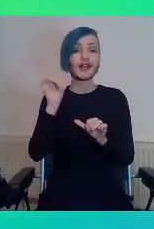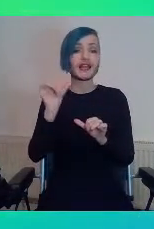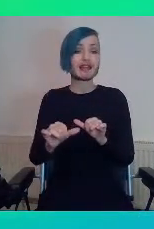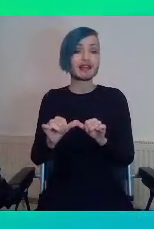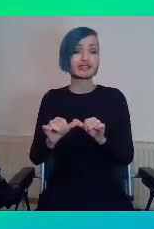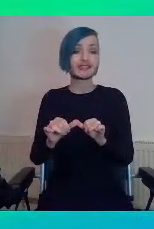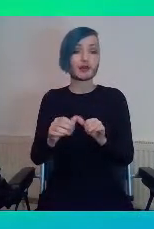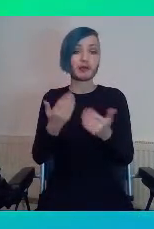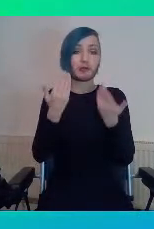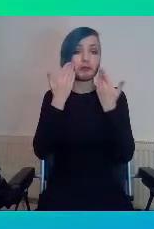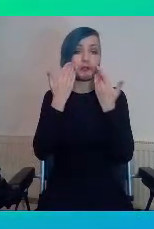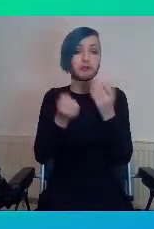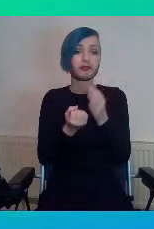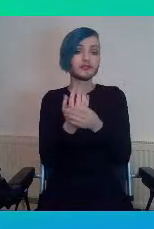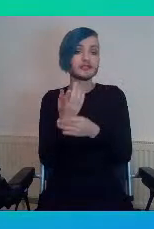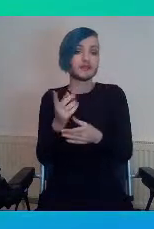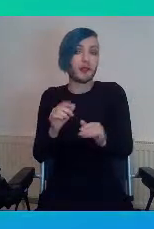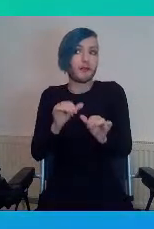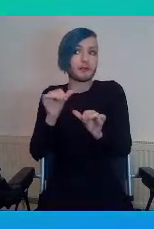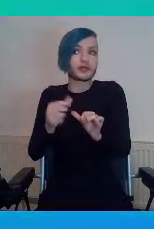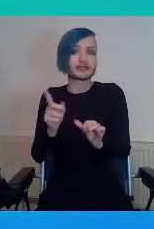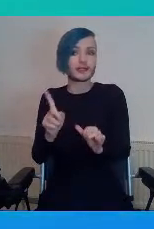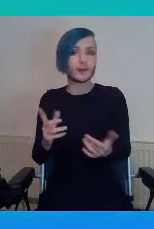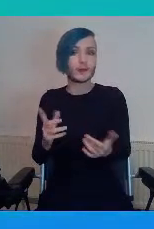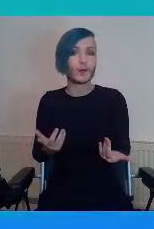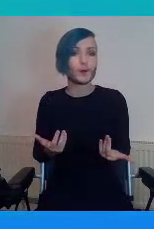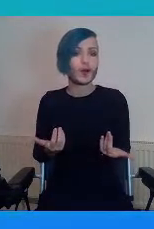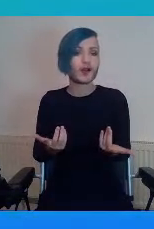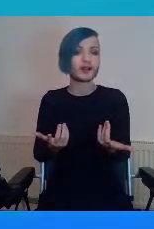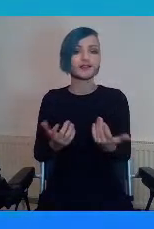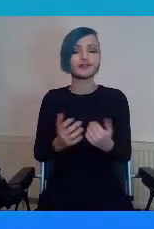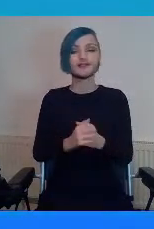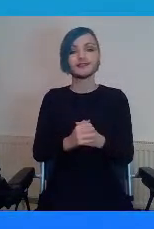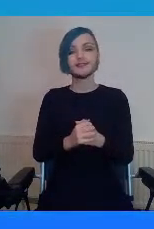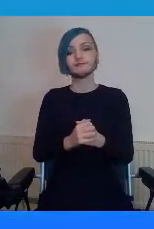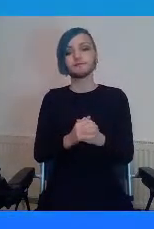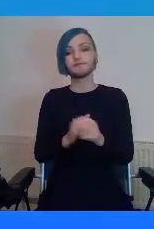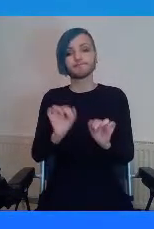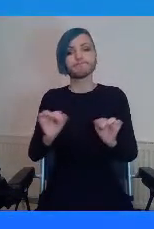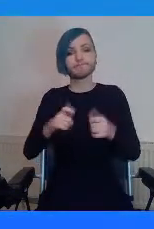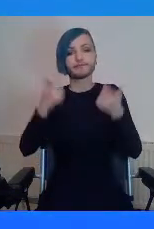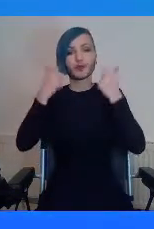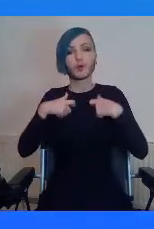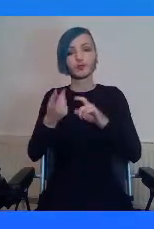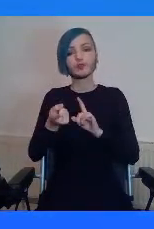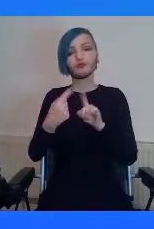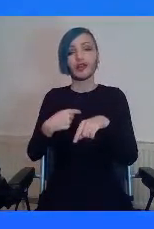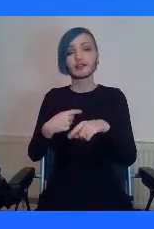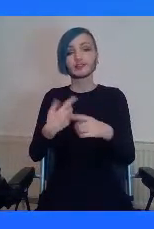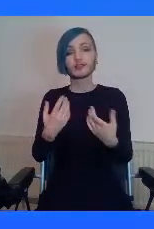develop. We are just waiting for the court reaction, but I think that we'll go to court,